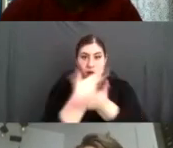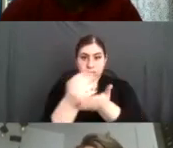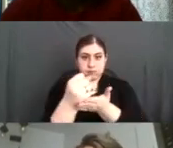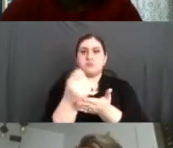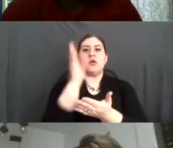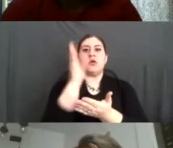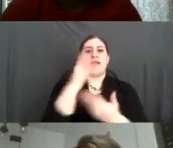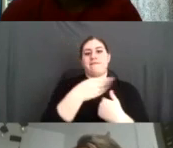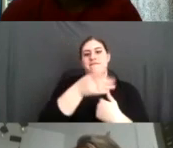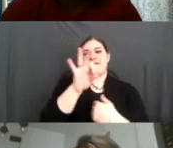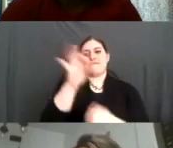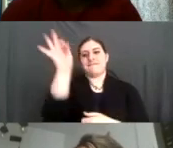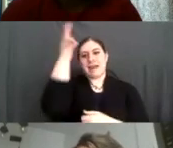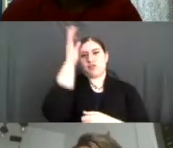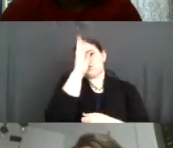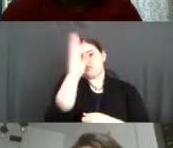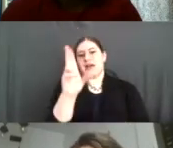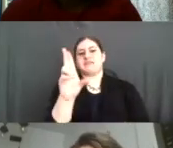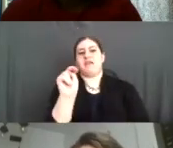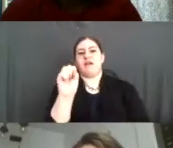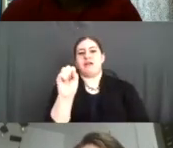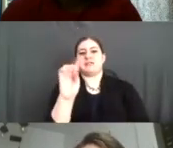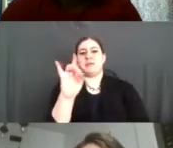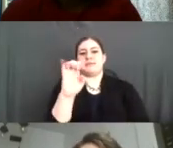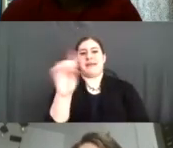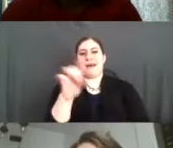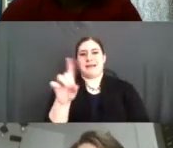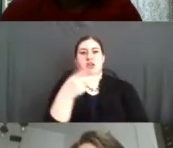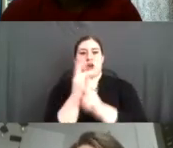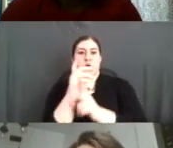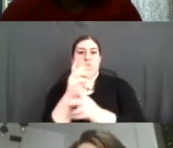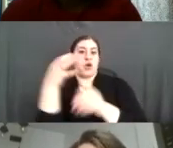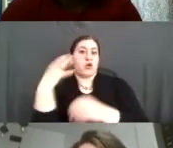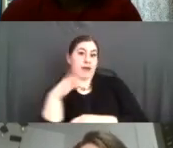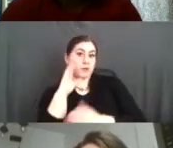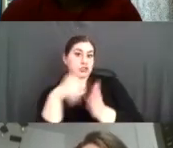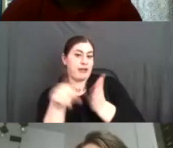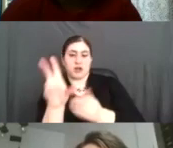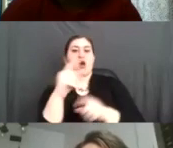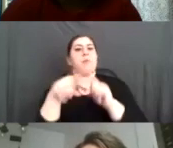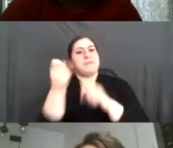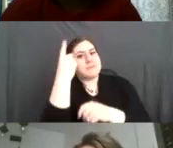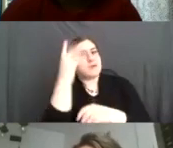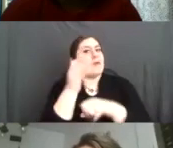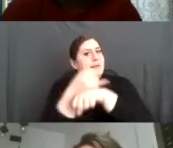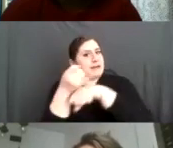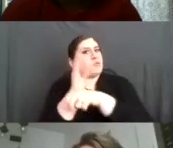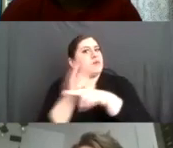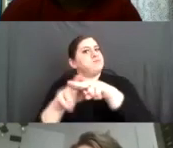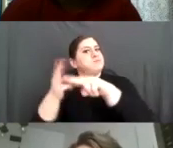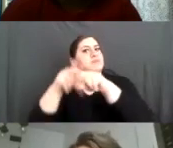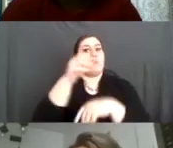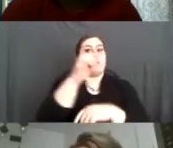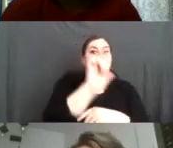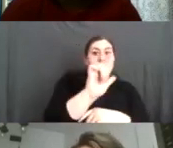direct unsubsidized loan. And that there is no credit check with that. It does accrue interest while you're in school, but payments on the principal and the